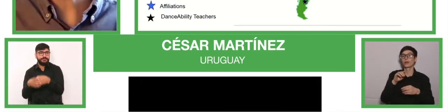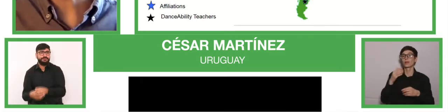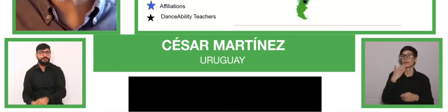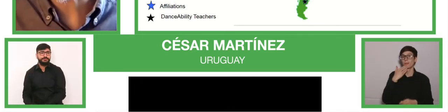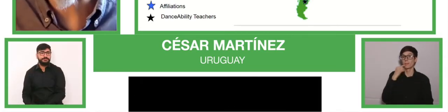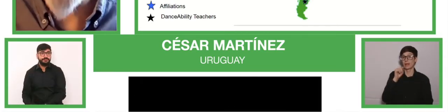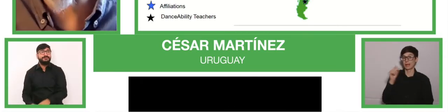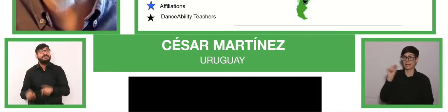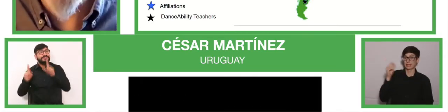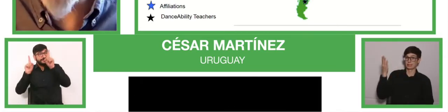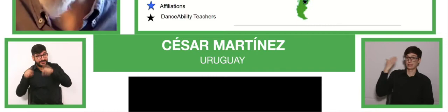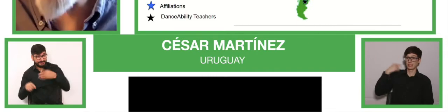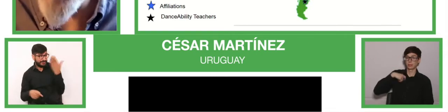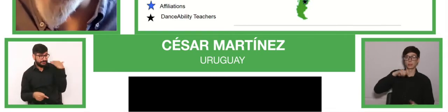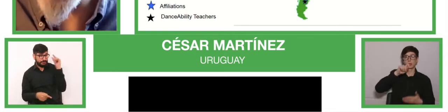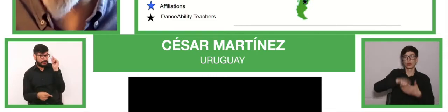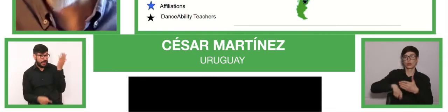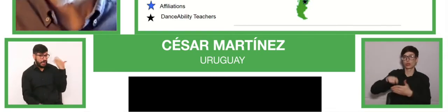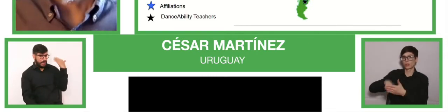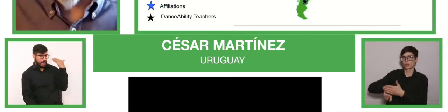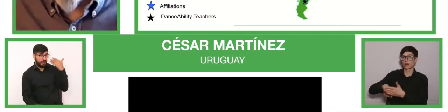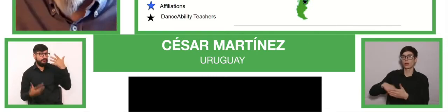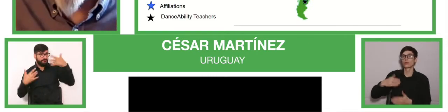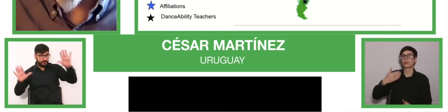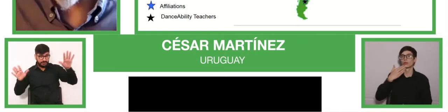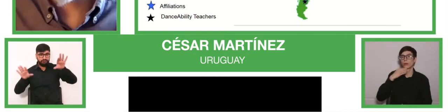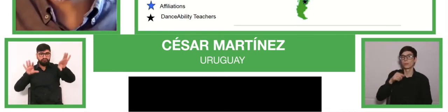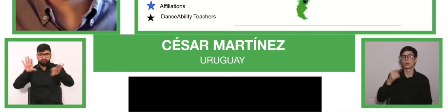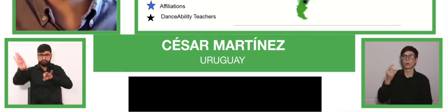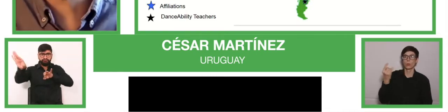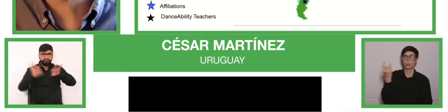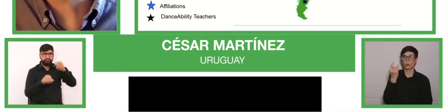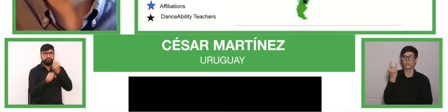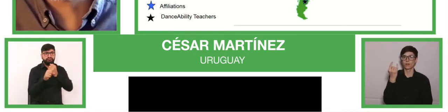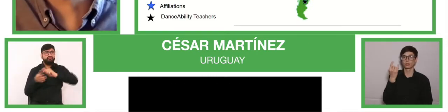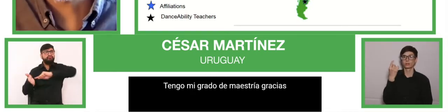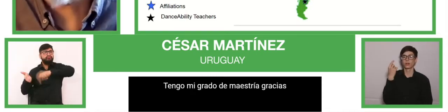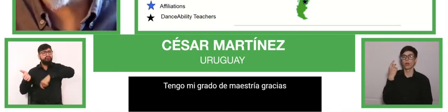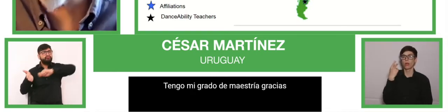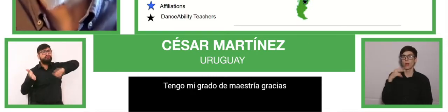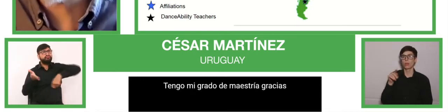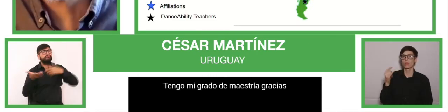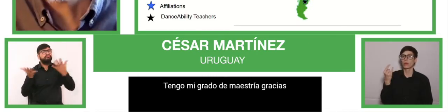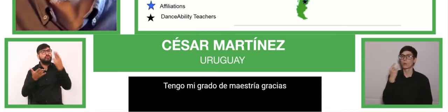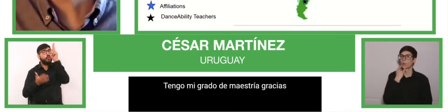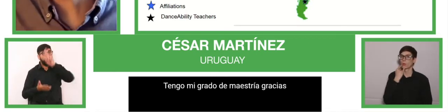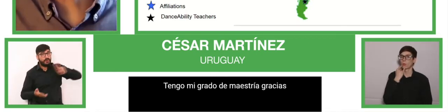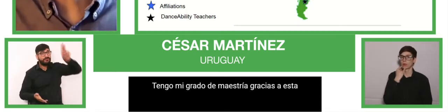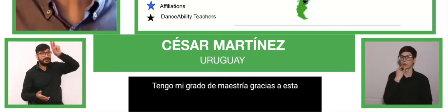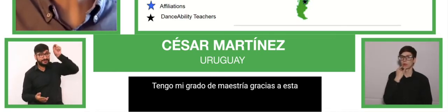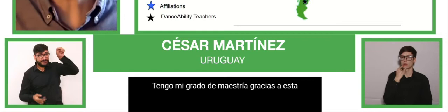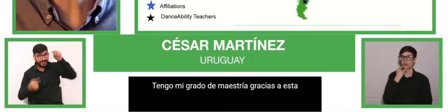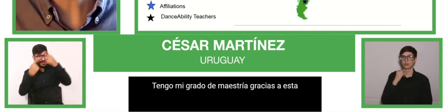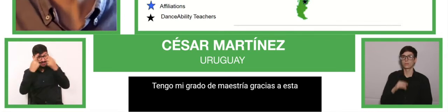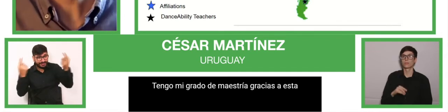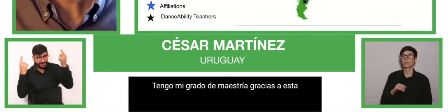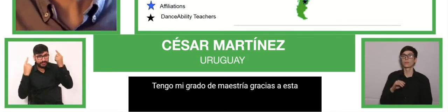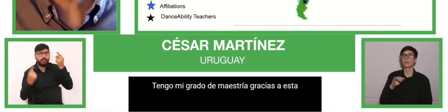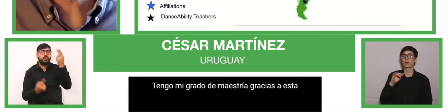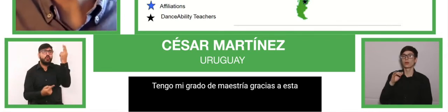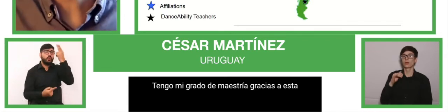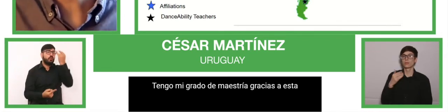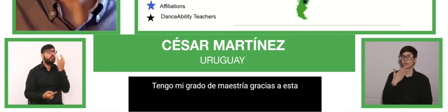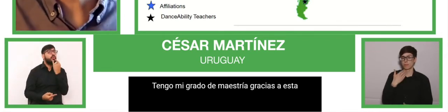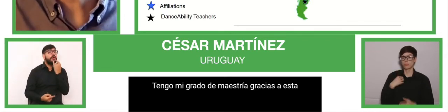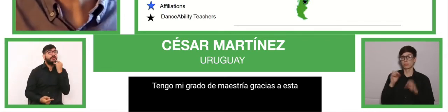the Universidad de la República, the university in Uruguay, of the state, and we also teach